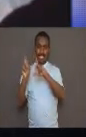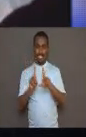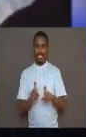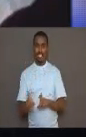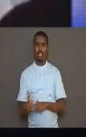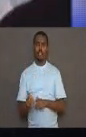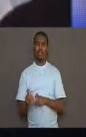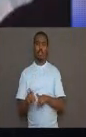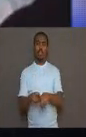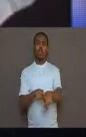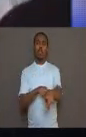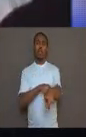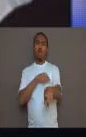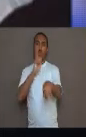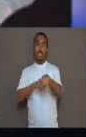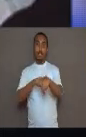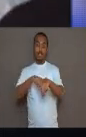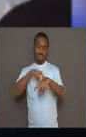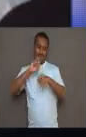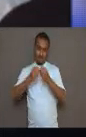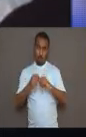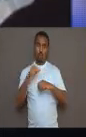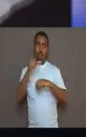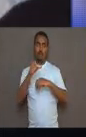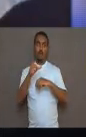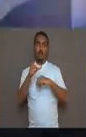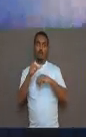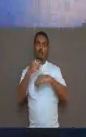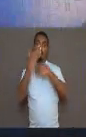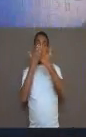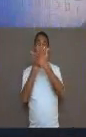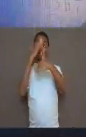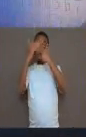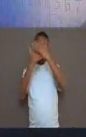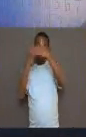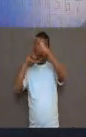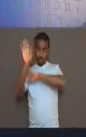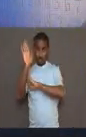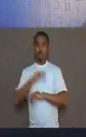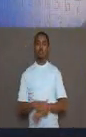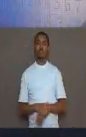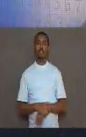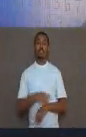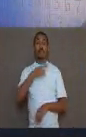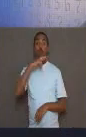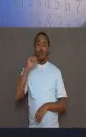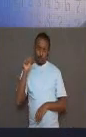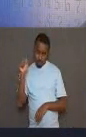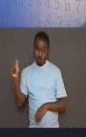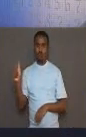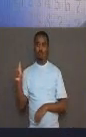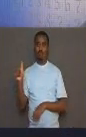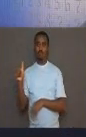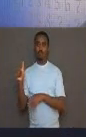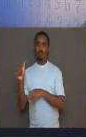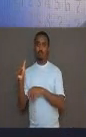the long-term effects of weightlessness. The Russians built their own space